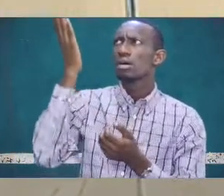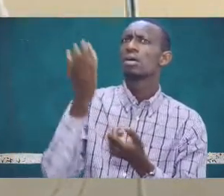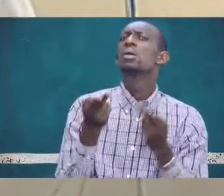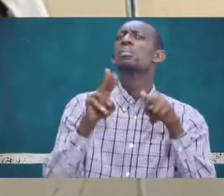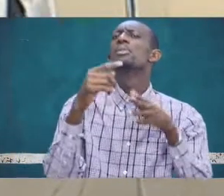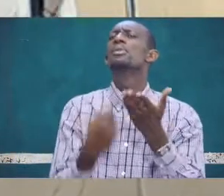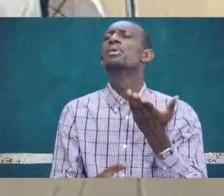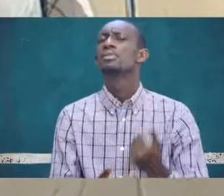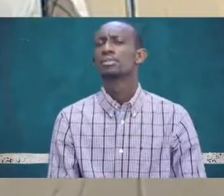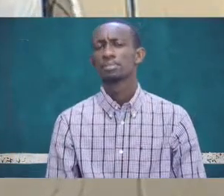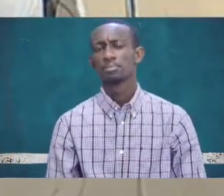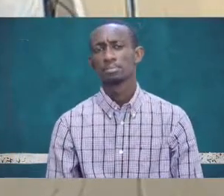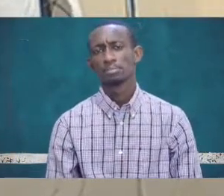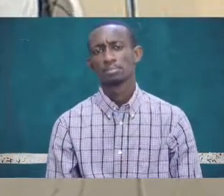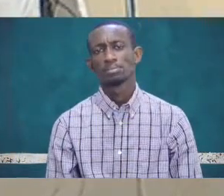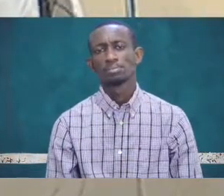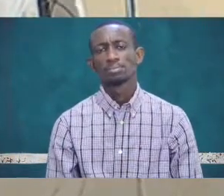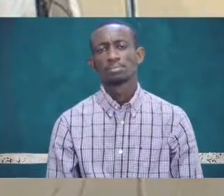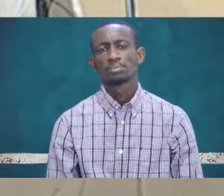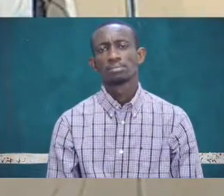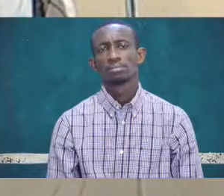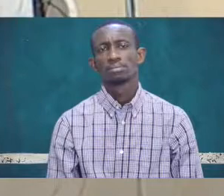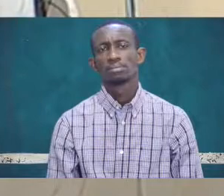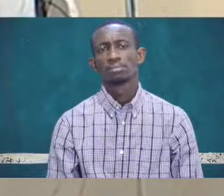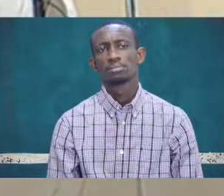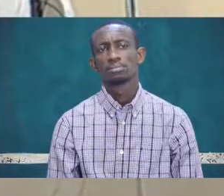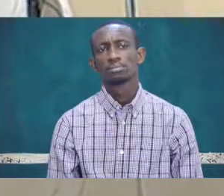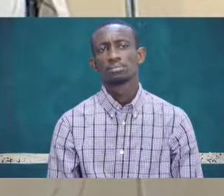This is what happens. So you have ethanol,